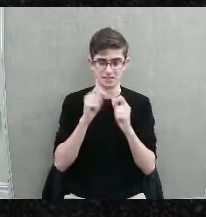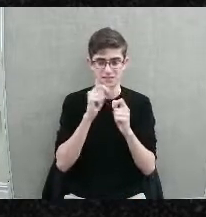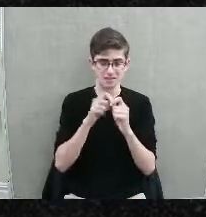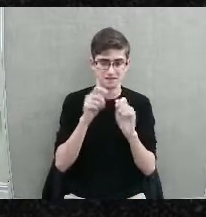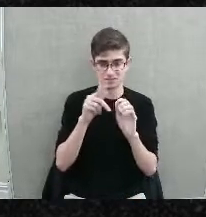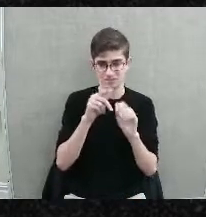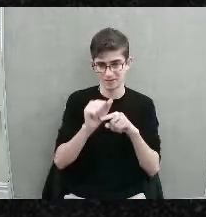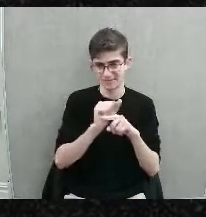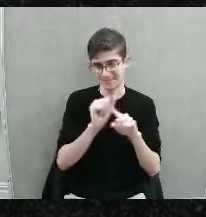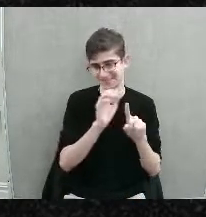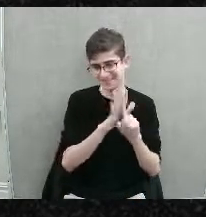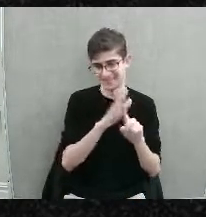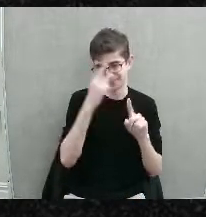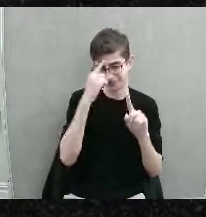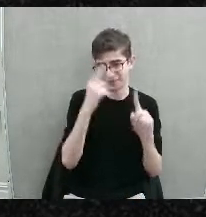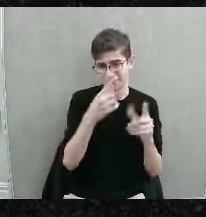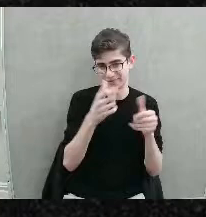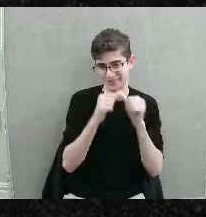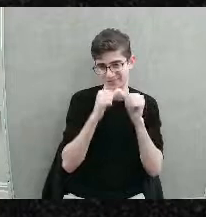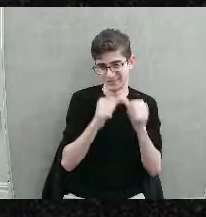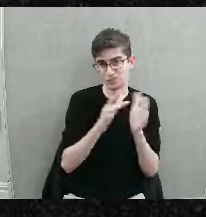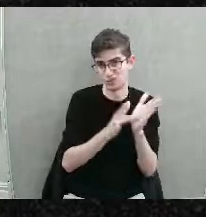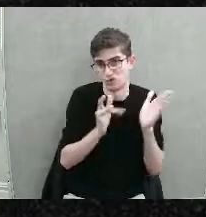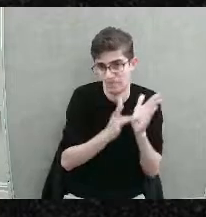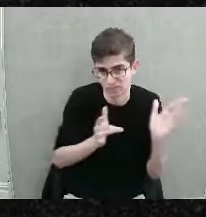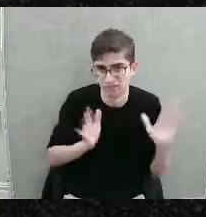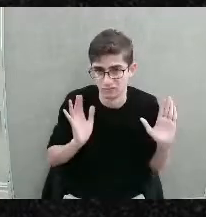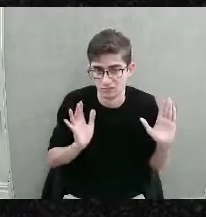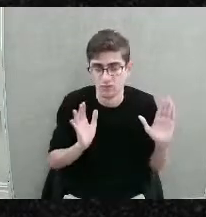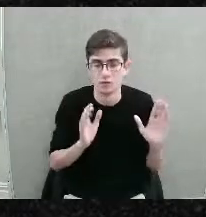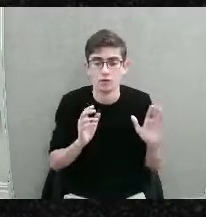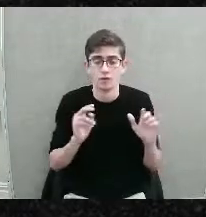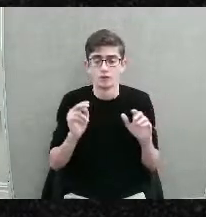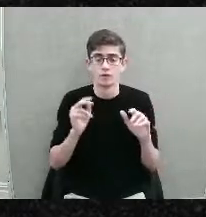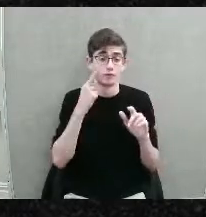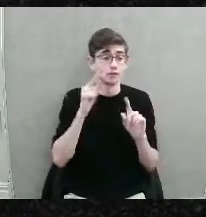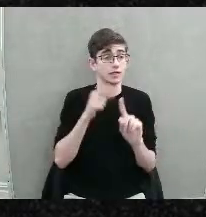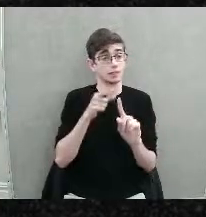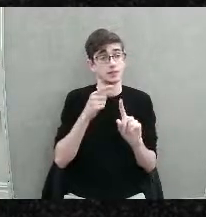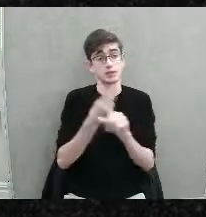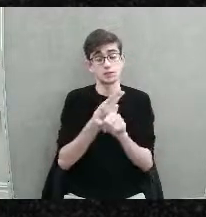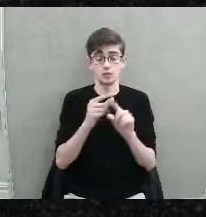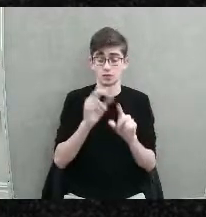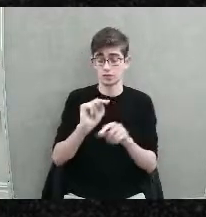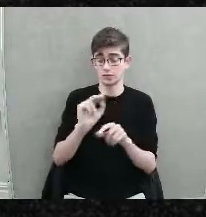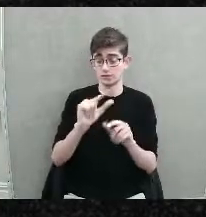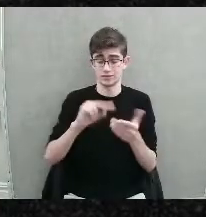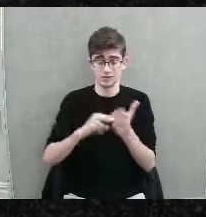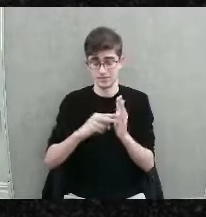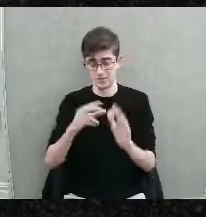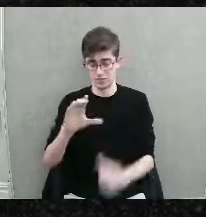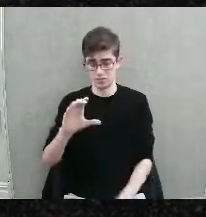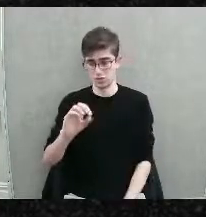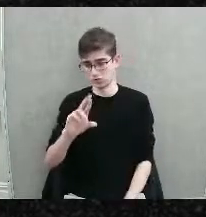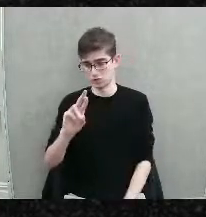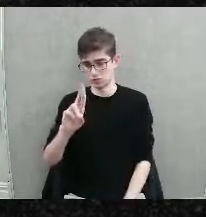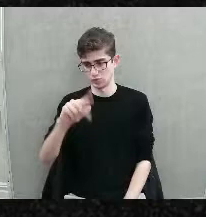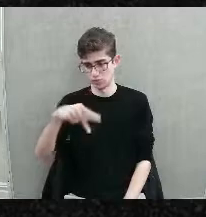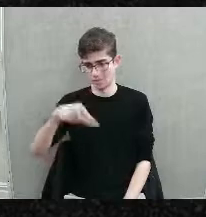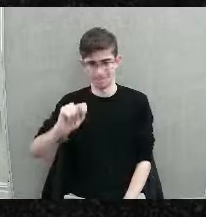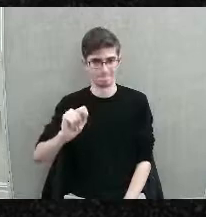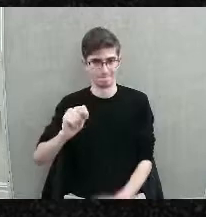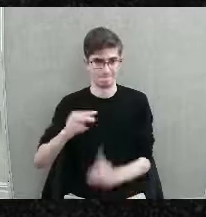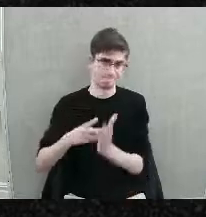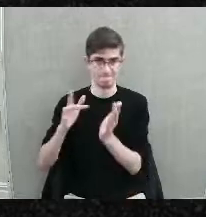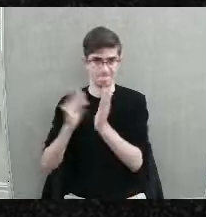him, neoliberalism is the synonym of corruption, which he's not completely wrong, but at the same